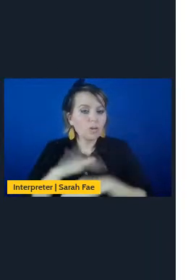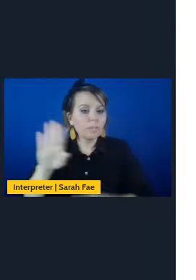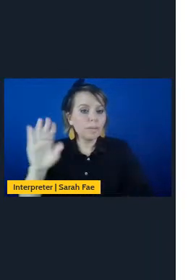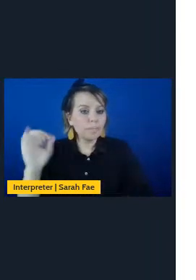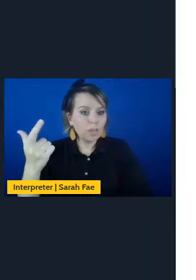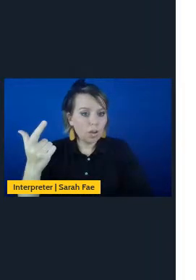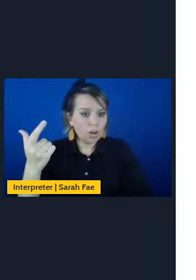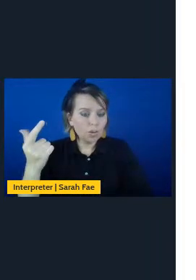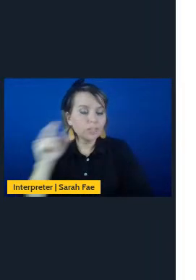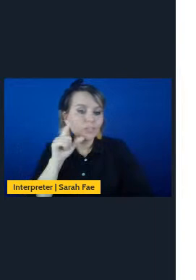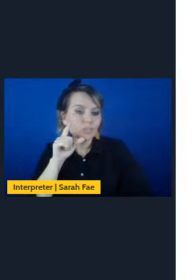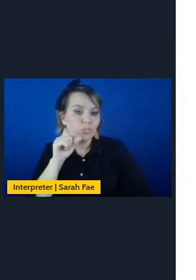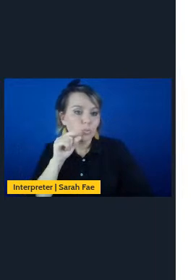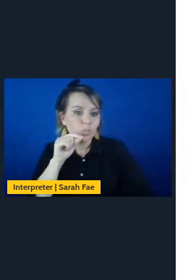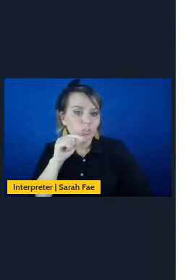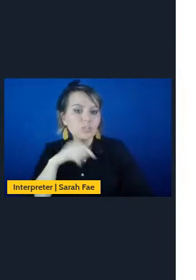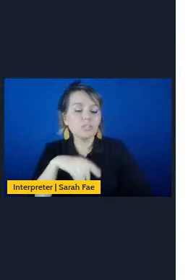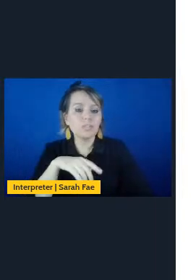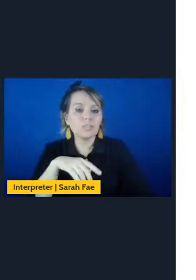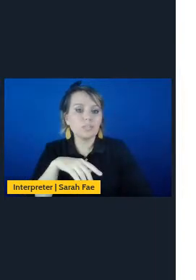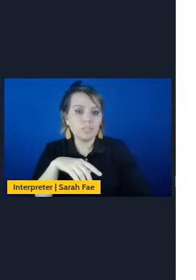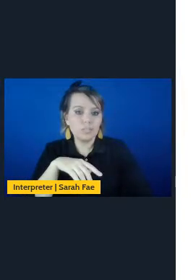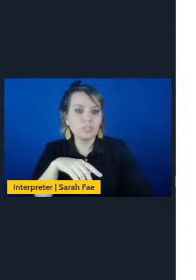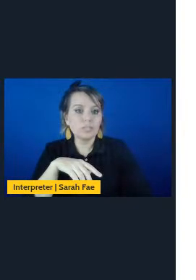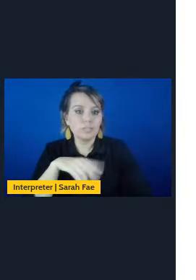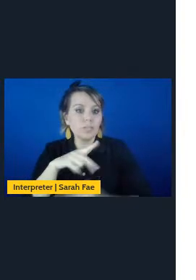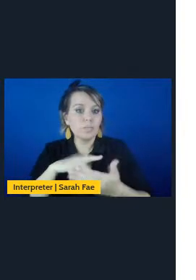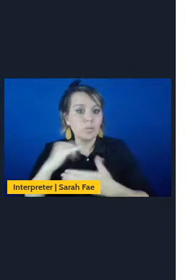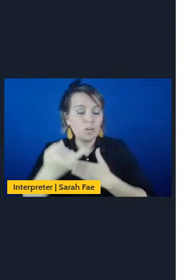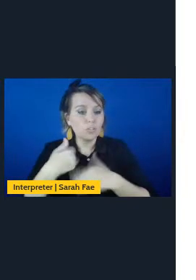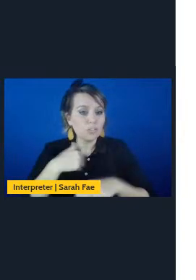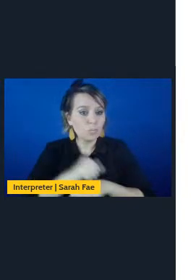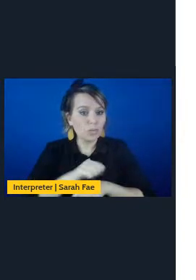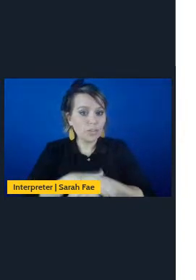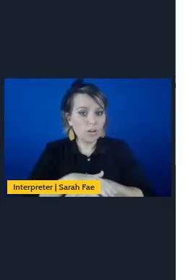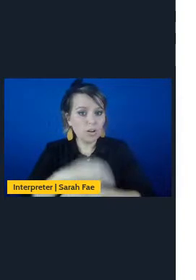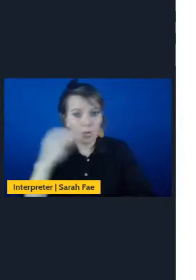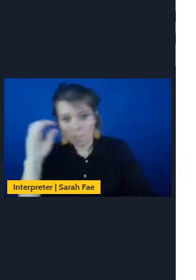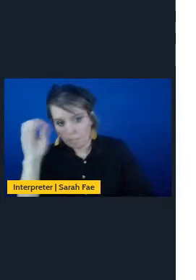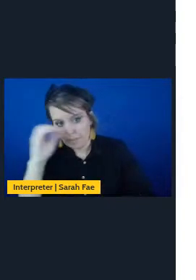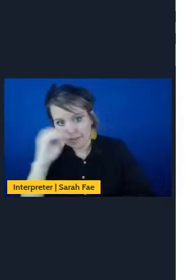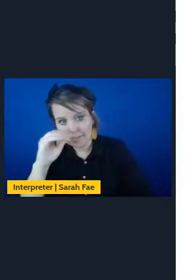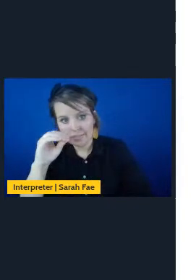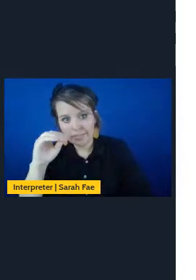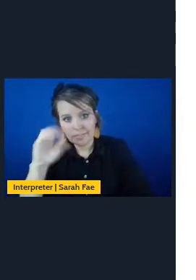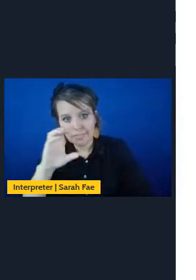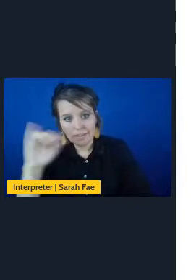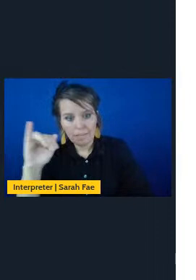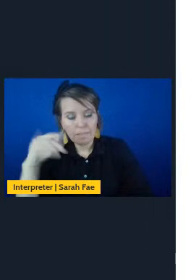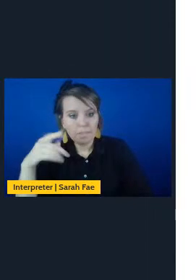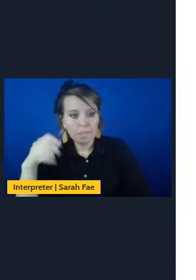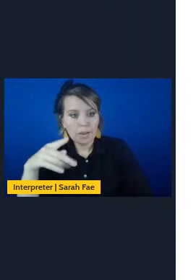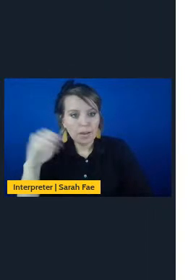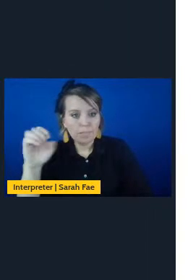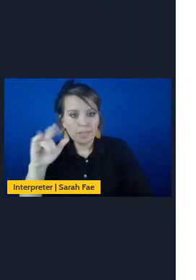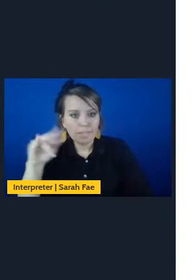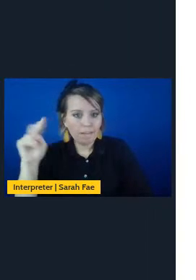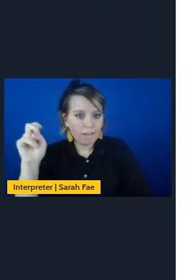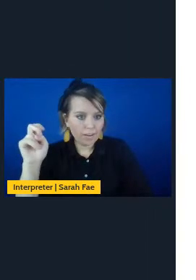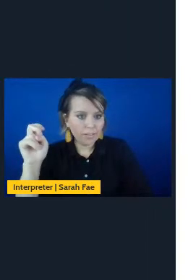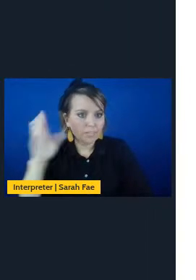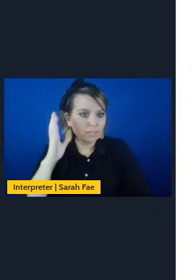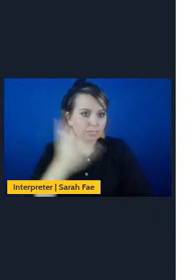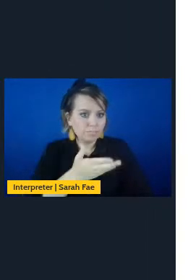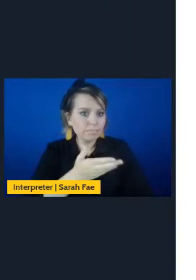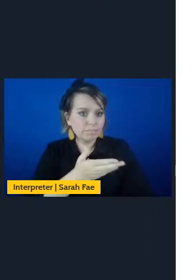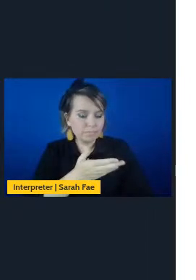The project Opinionated CI pipeline is open source on GitHub. The CDK construct is available for